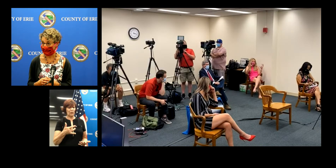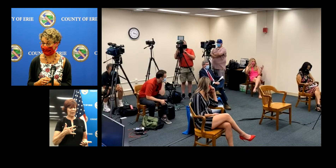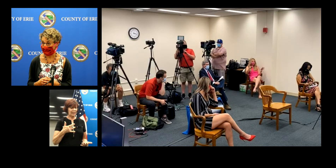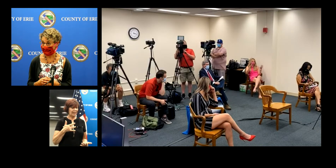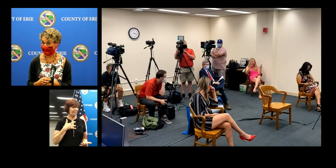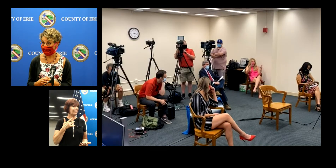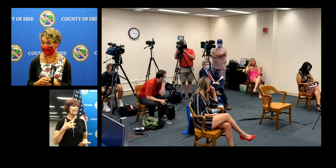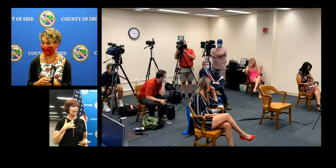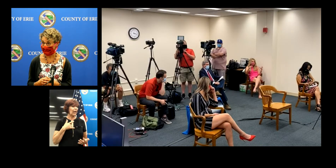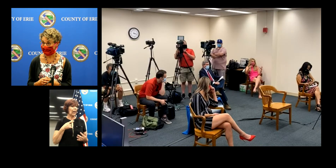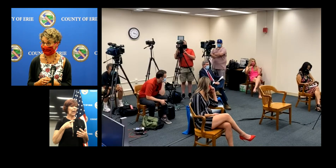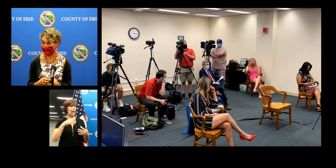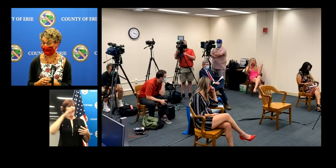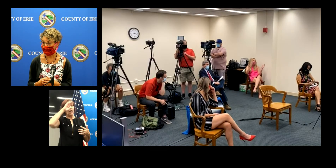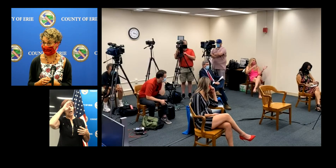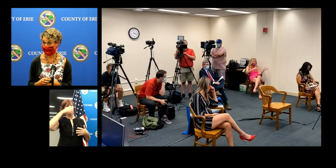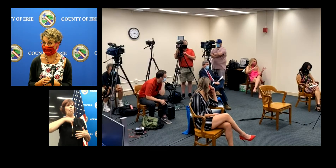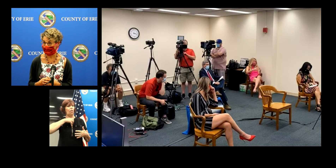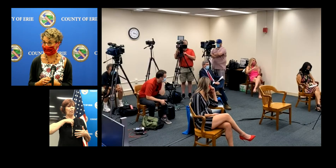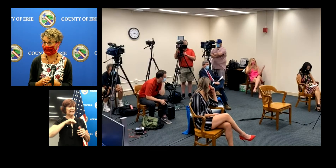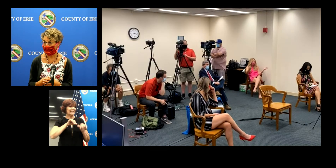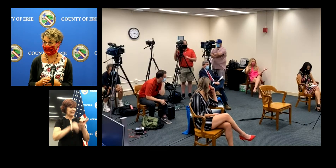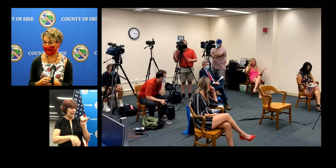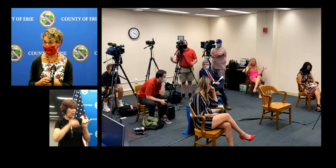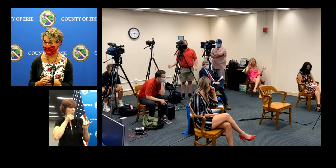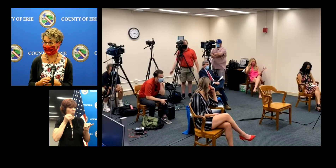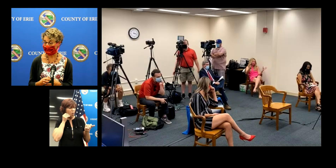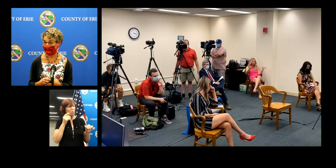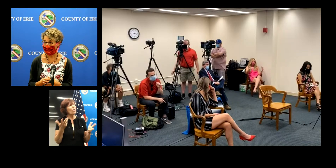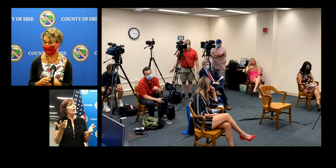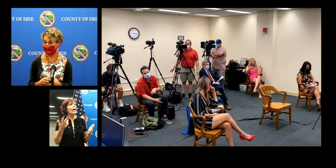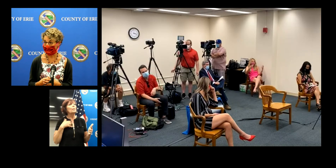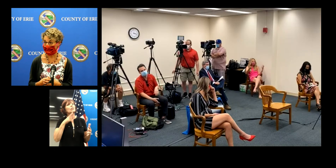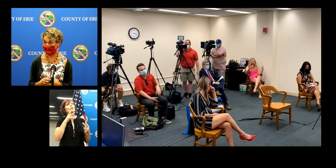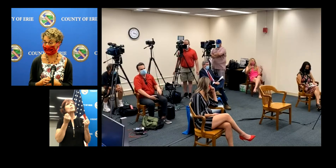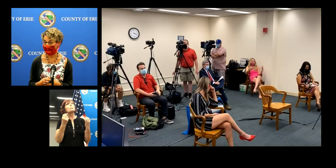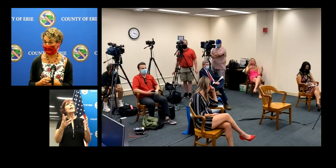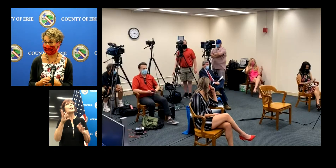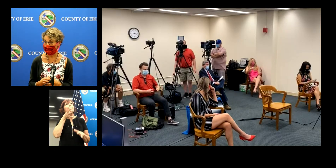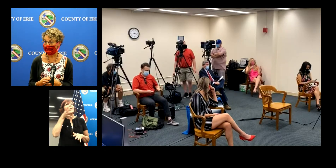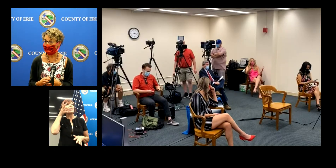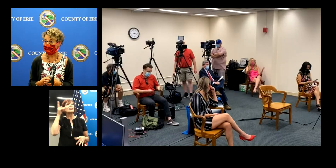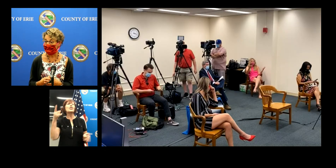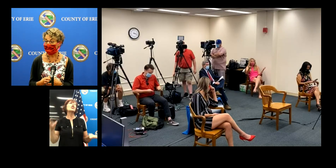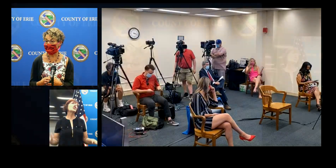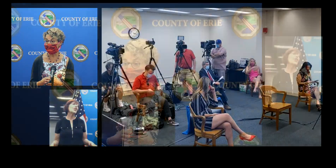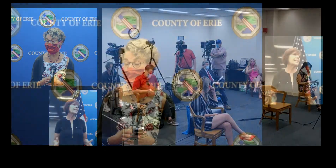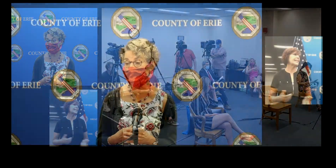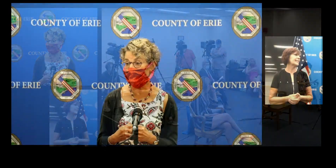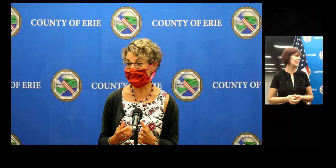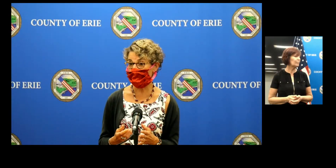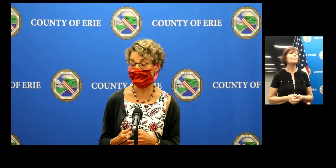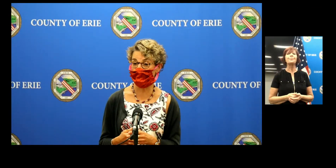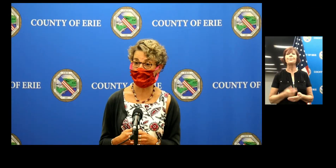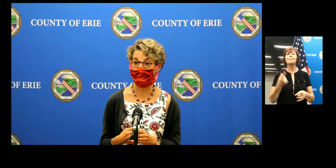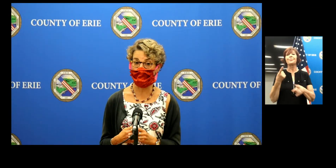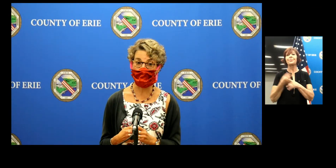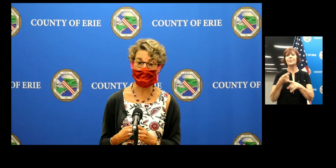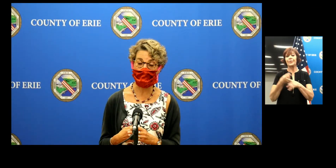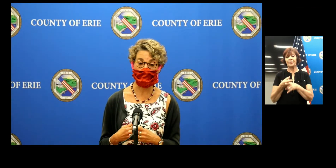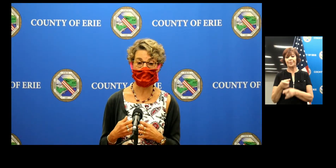said symptoms, to stay home for X amount of time? Or I've just been talking to a lot of parents and they're nervous on that front. Right. So the question